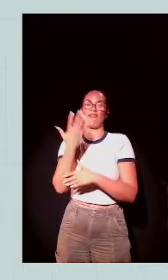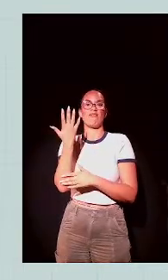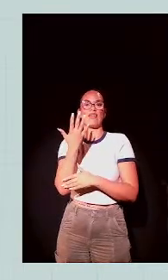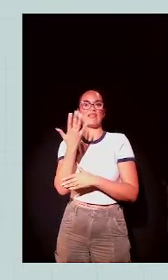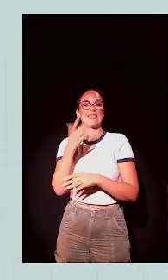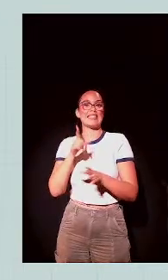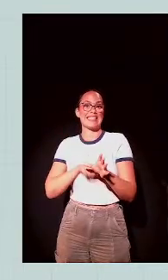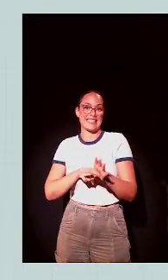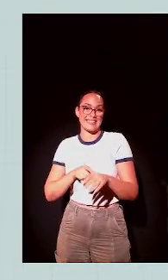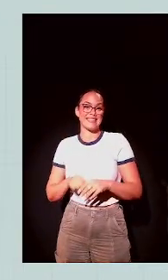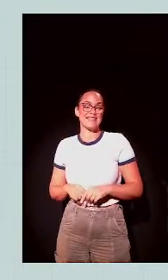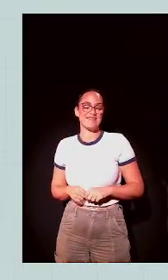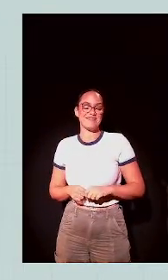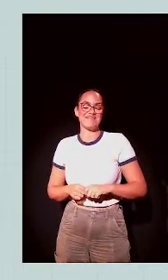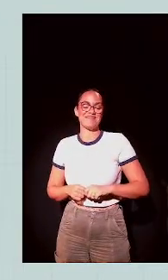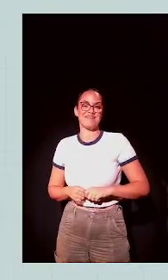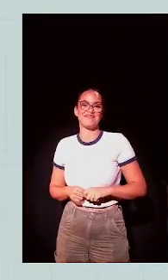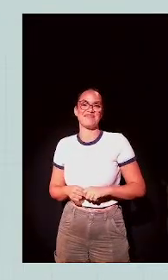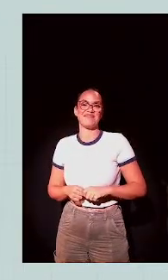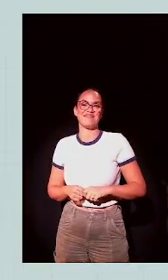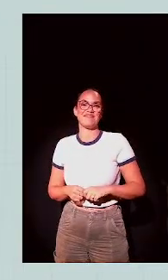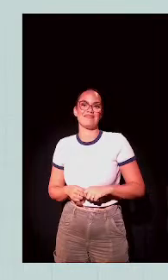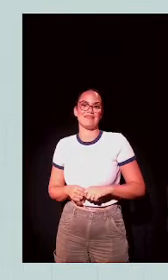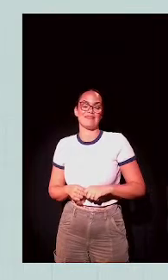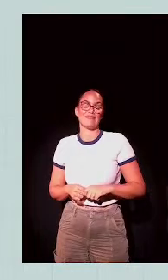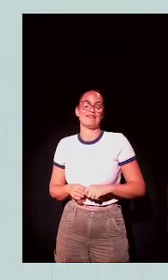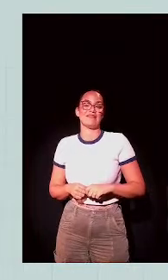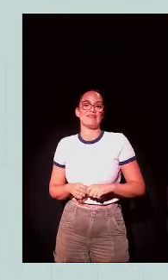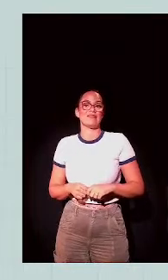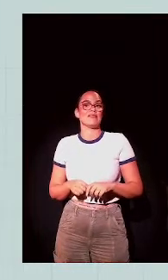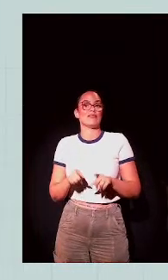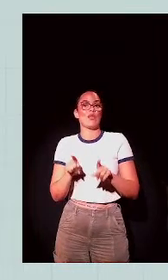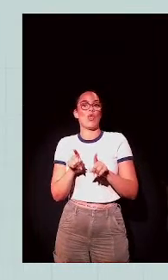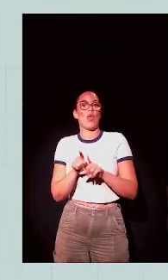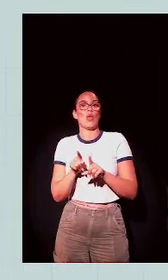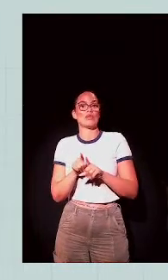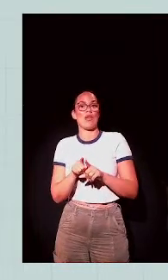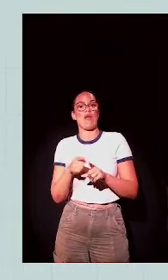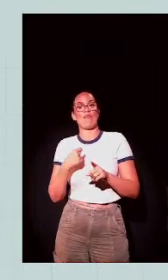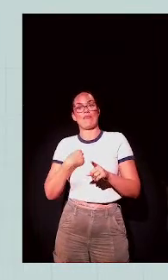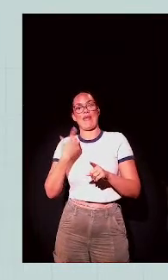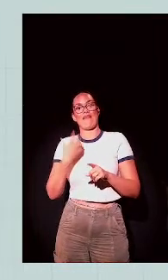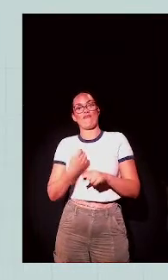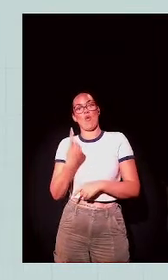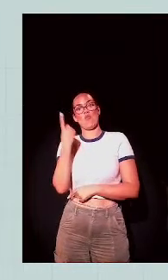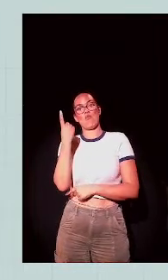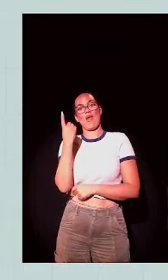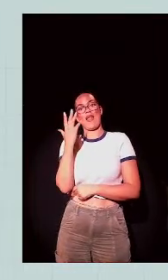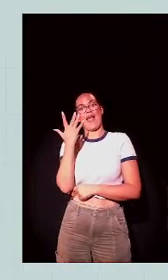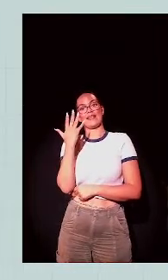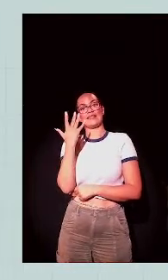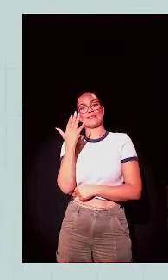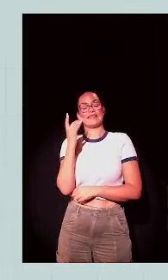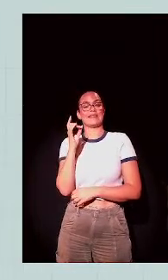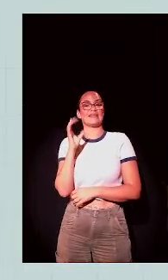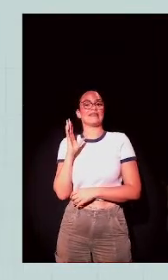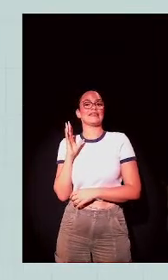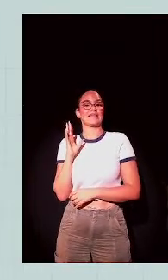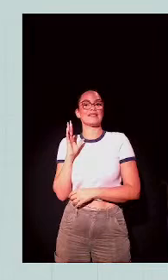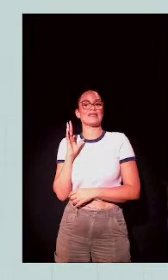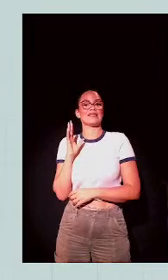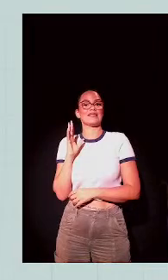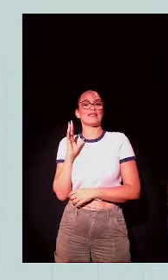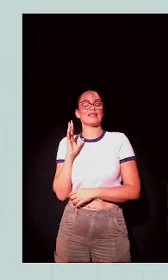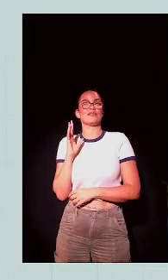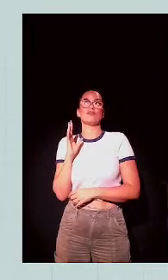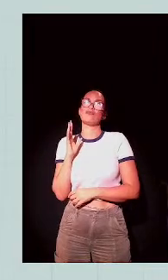now. And as Tim mentioned, I'm also a congenitally one-handed musician. Those things